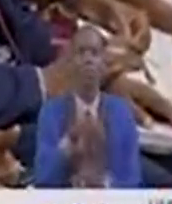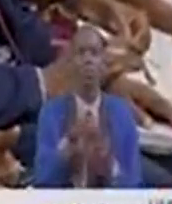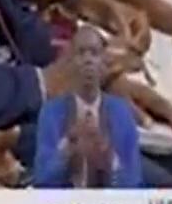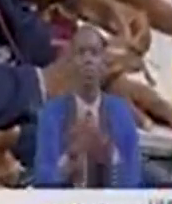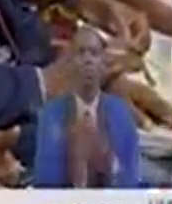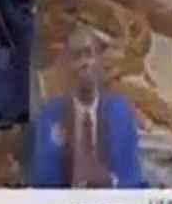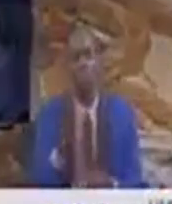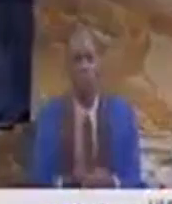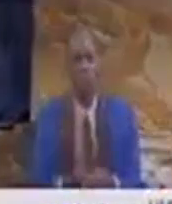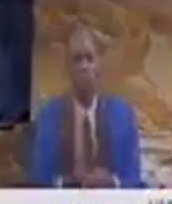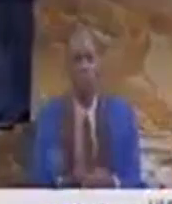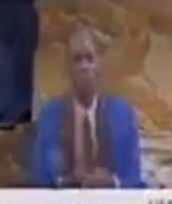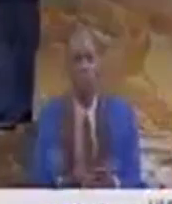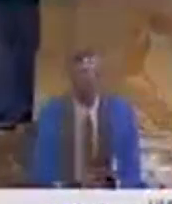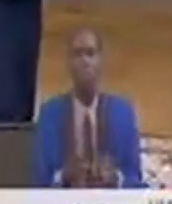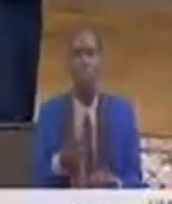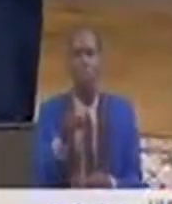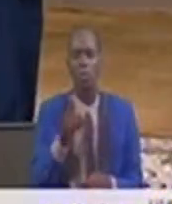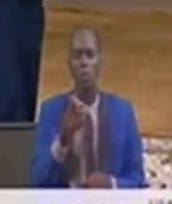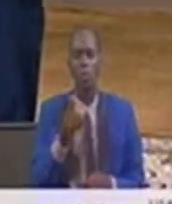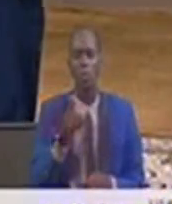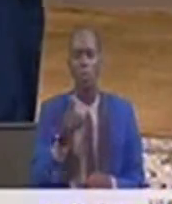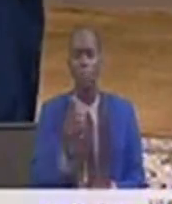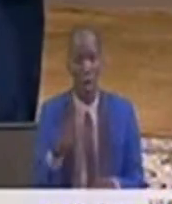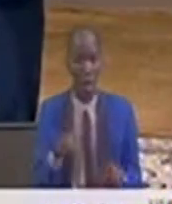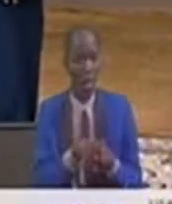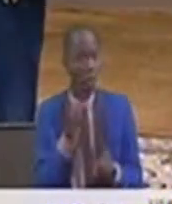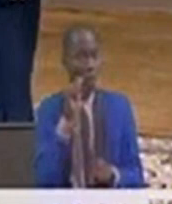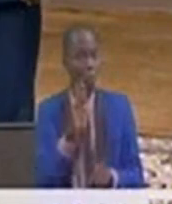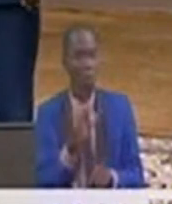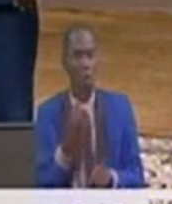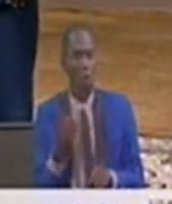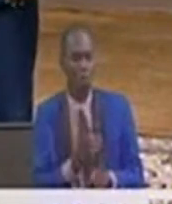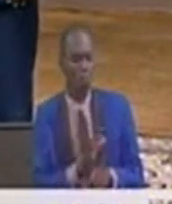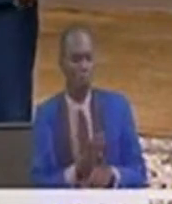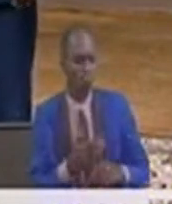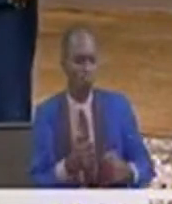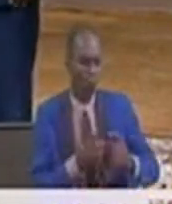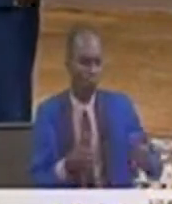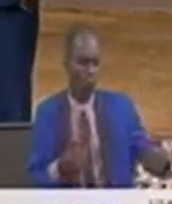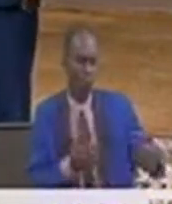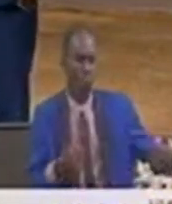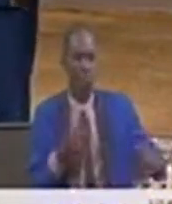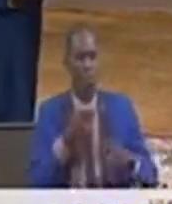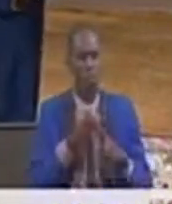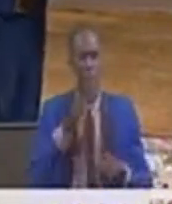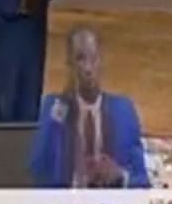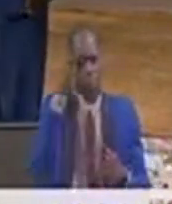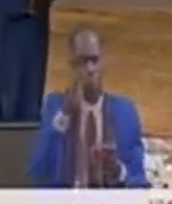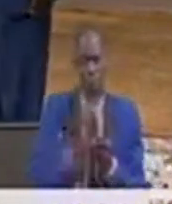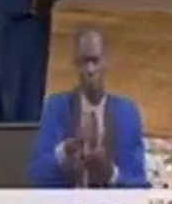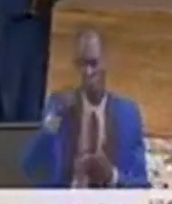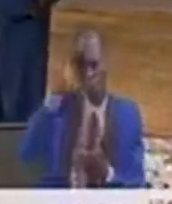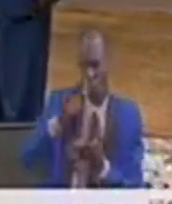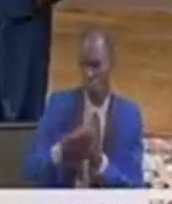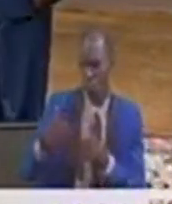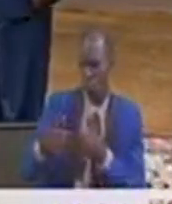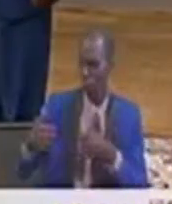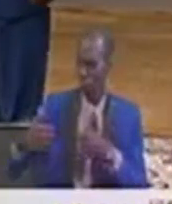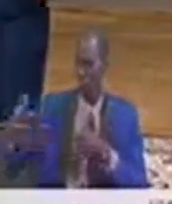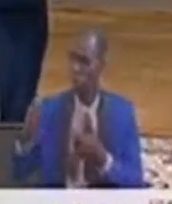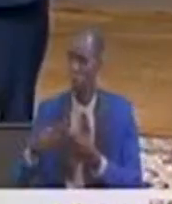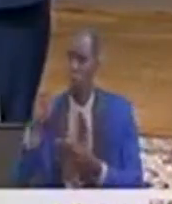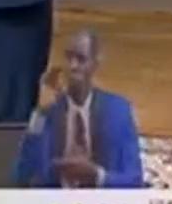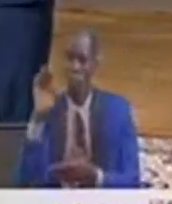of, pushing your husband away, pushing your wife away, and you are closer to men outside, closer